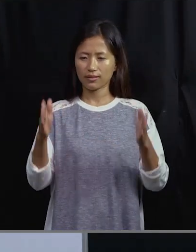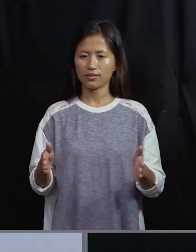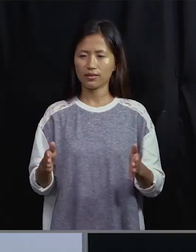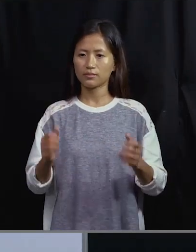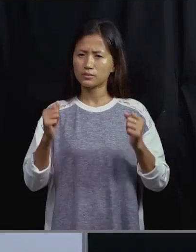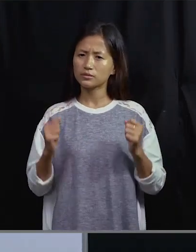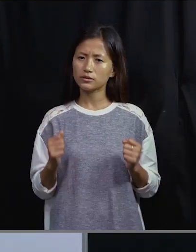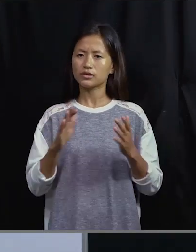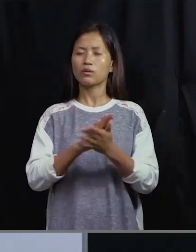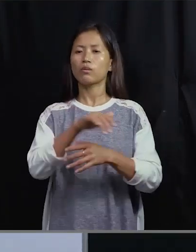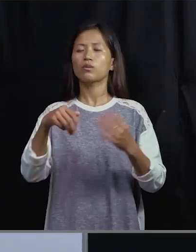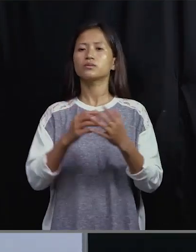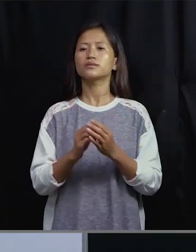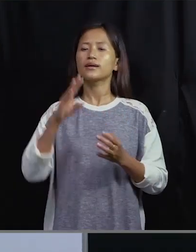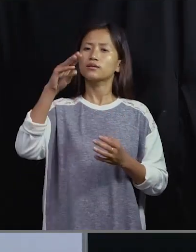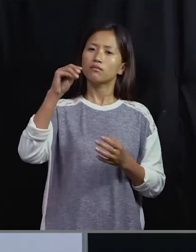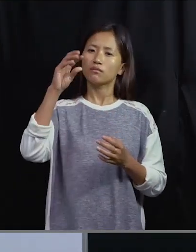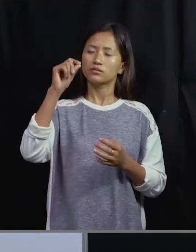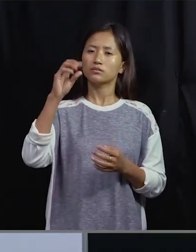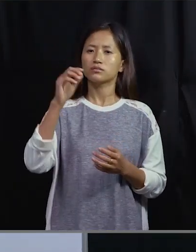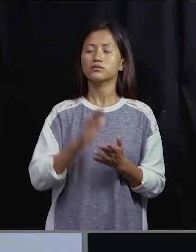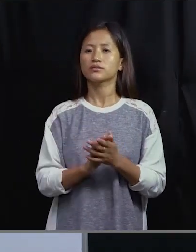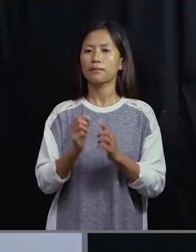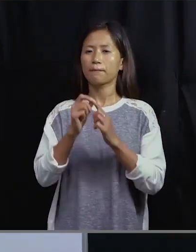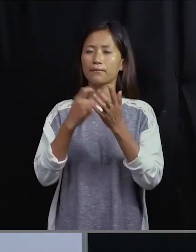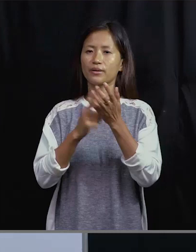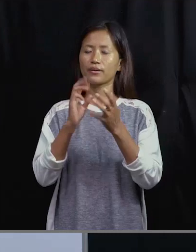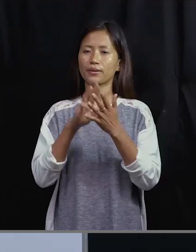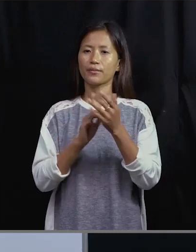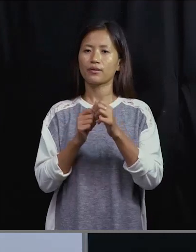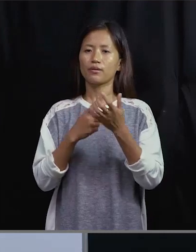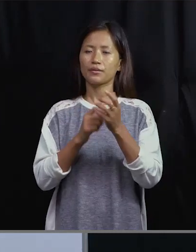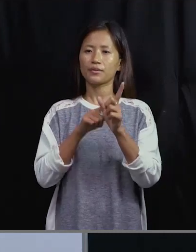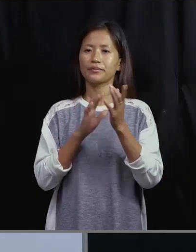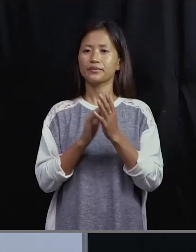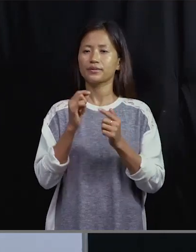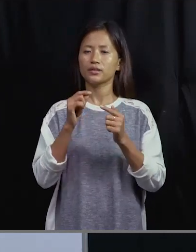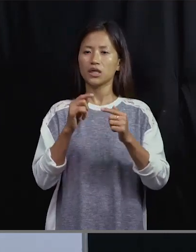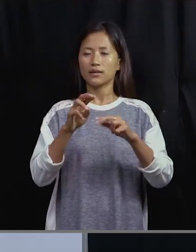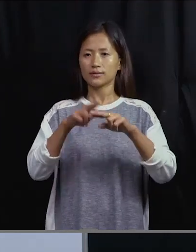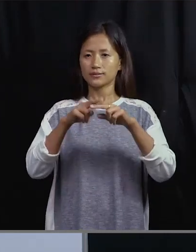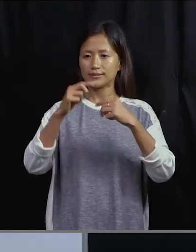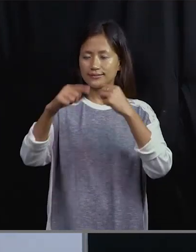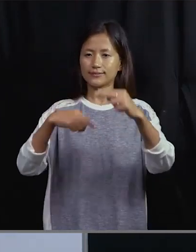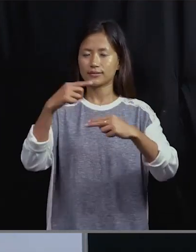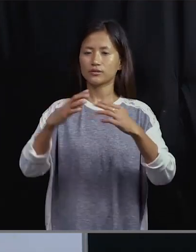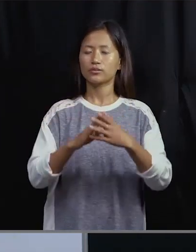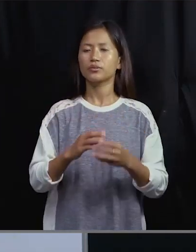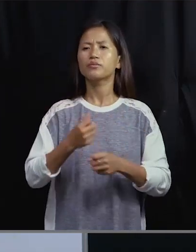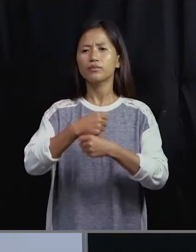for example, cotton. Cotton is a primary industry. Yes or no? Cotton is a primary industry which when manufactured,